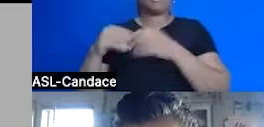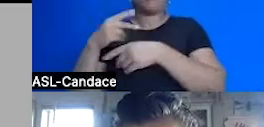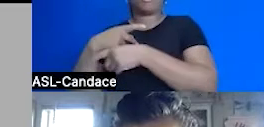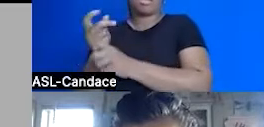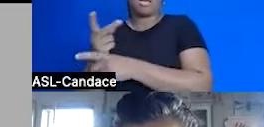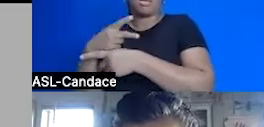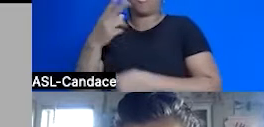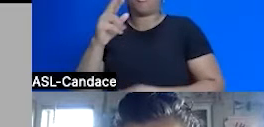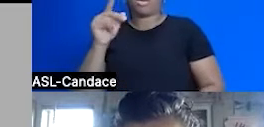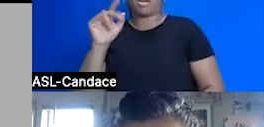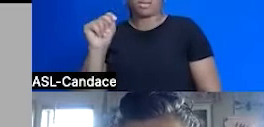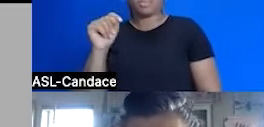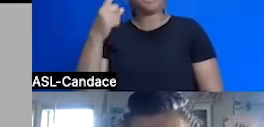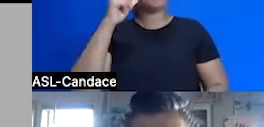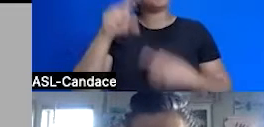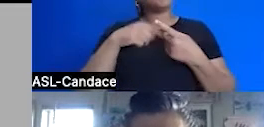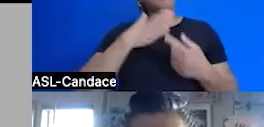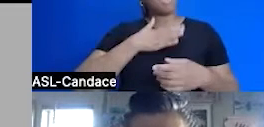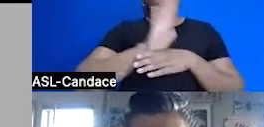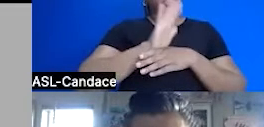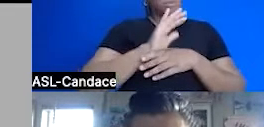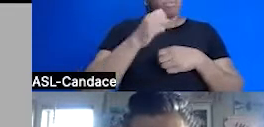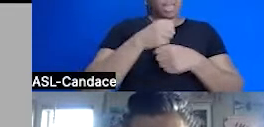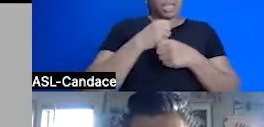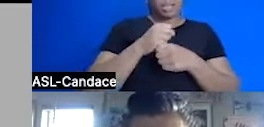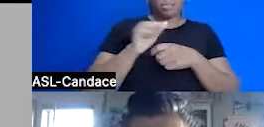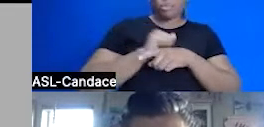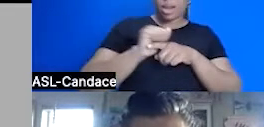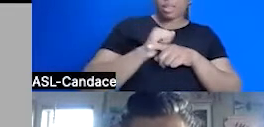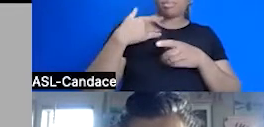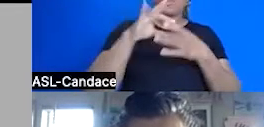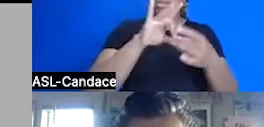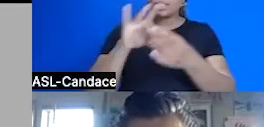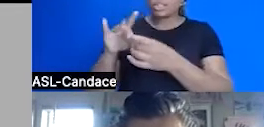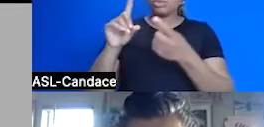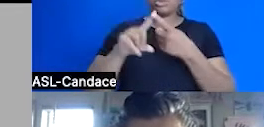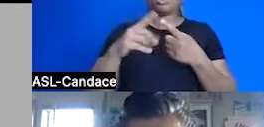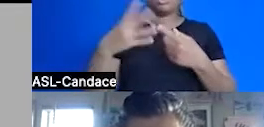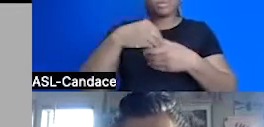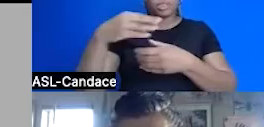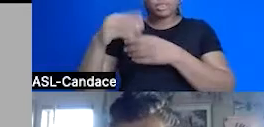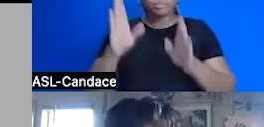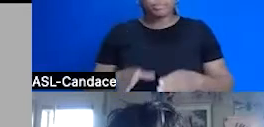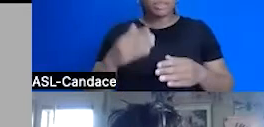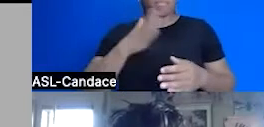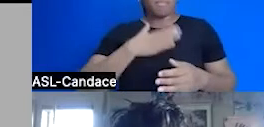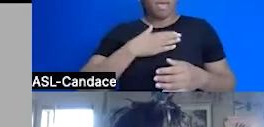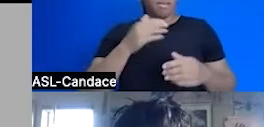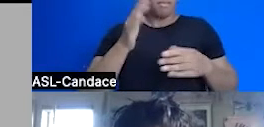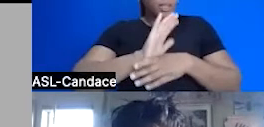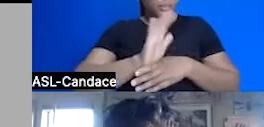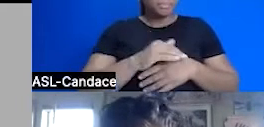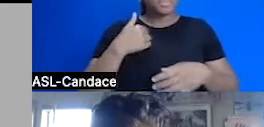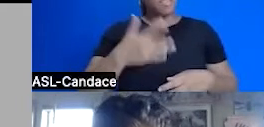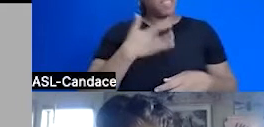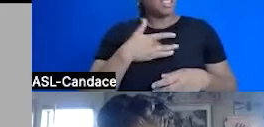So I think about my filmmaking practice, my relationship to the participants of my films, who I